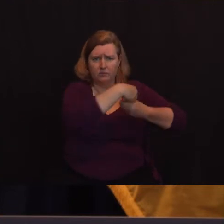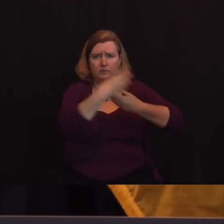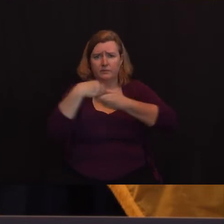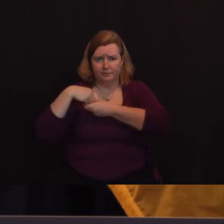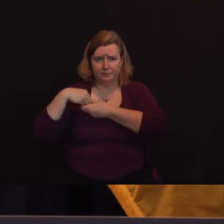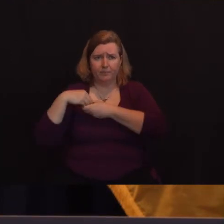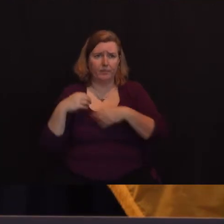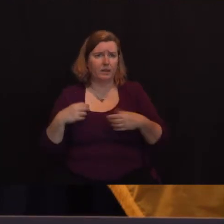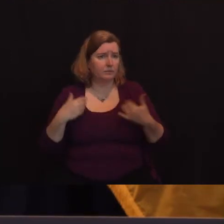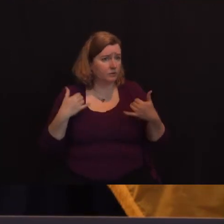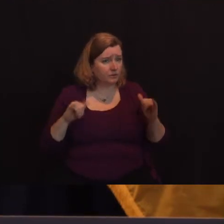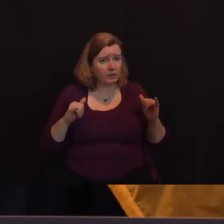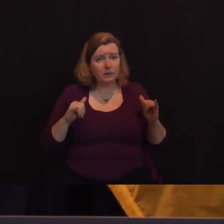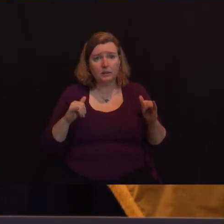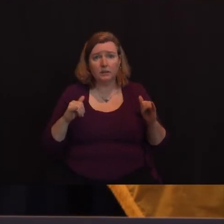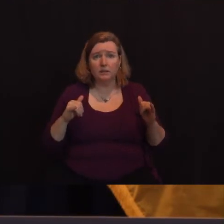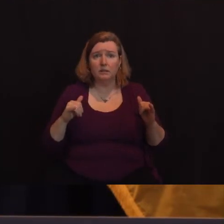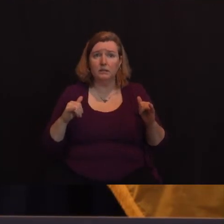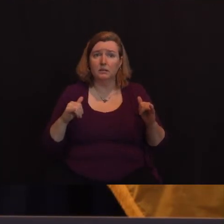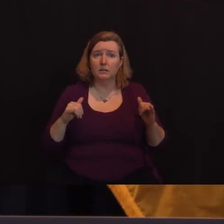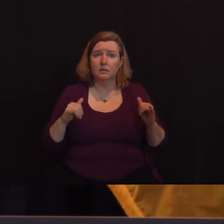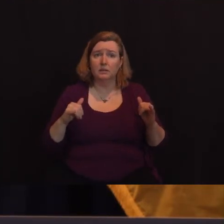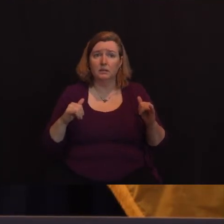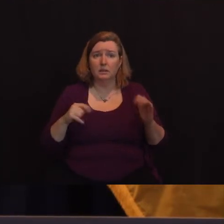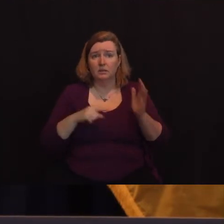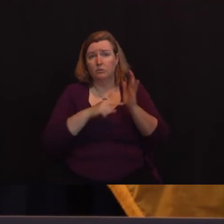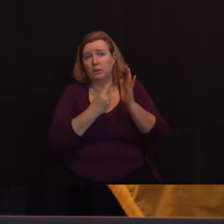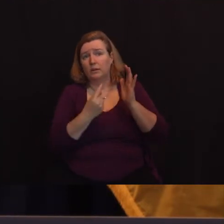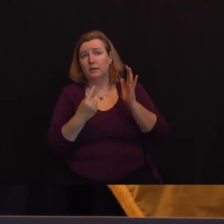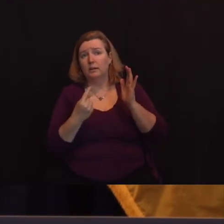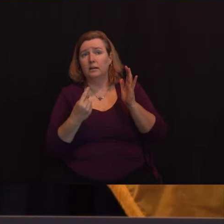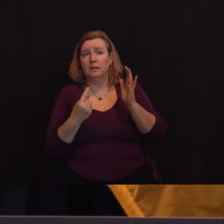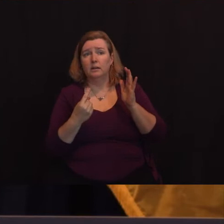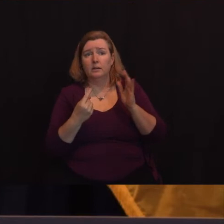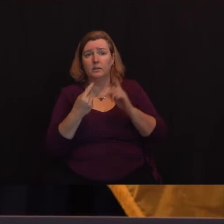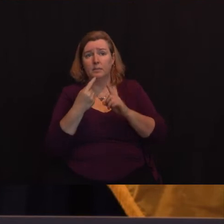still probably a good month before that we would do something